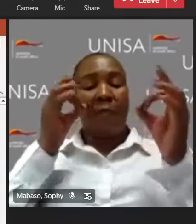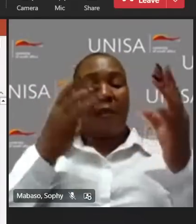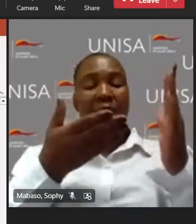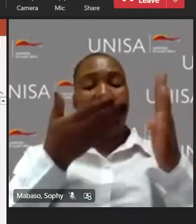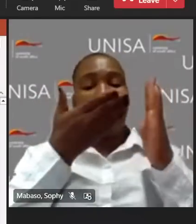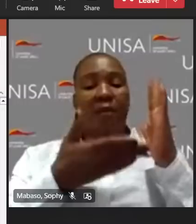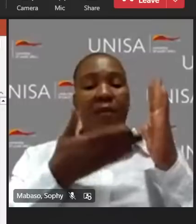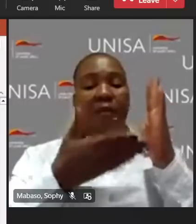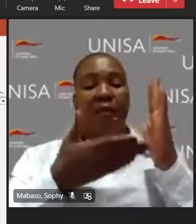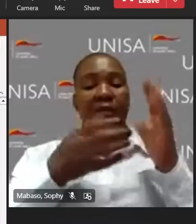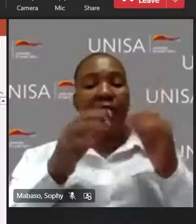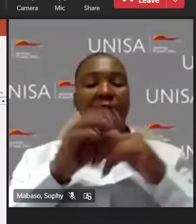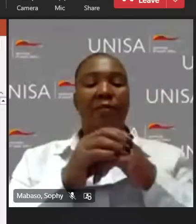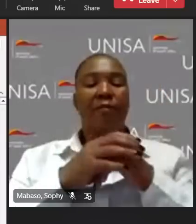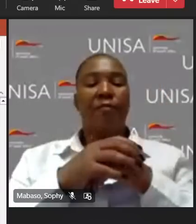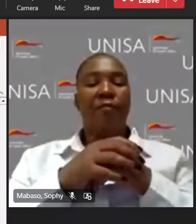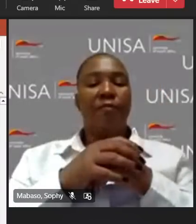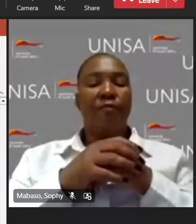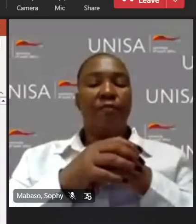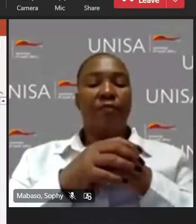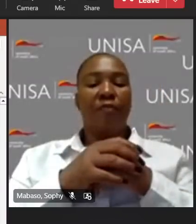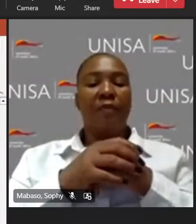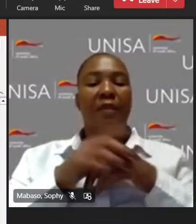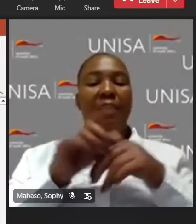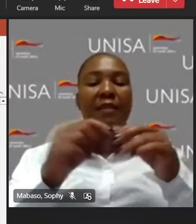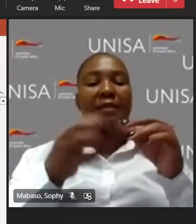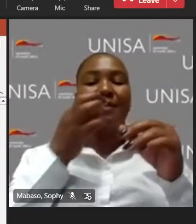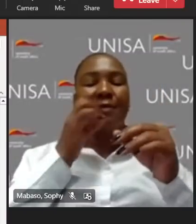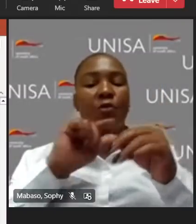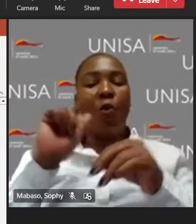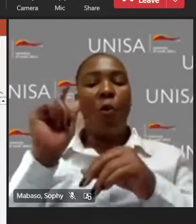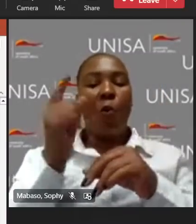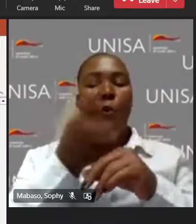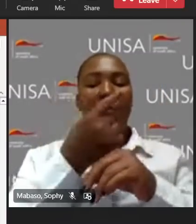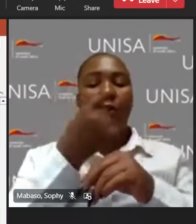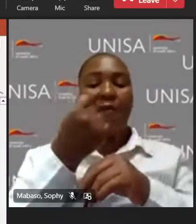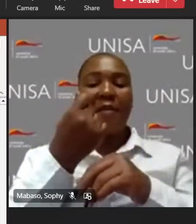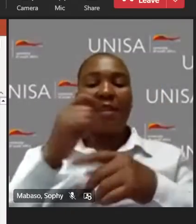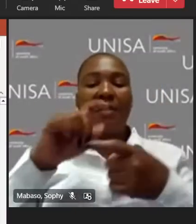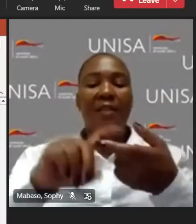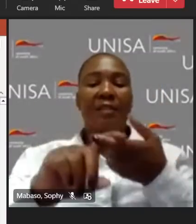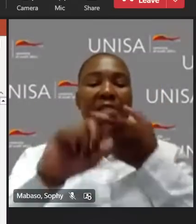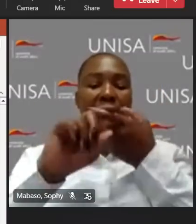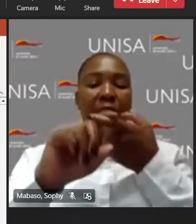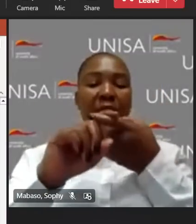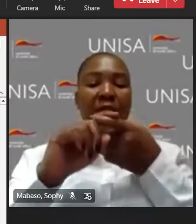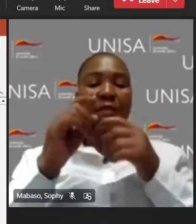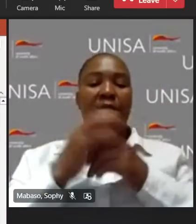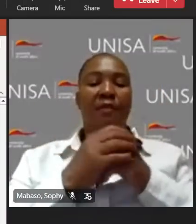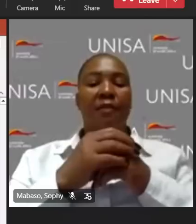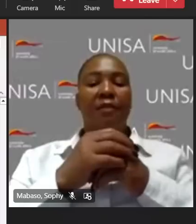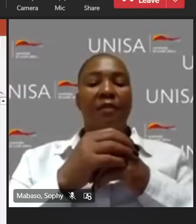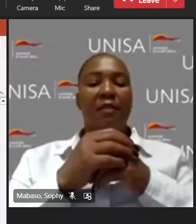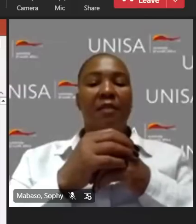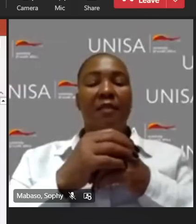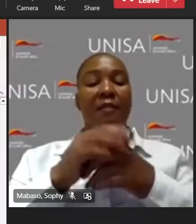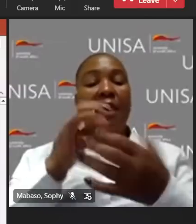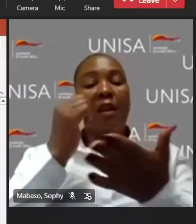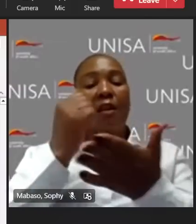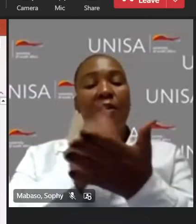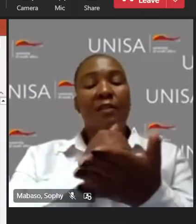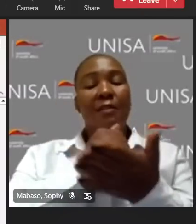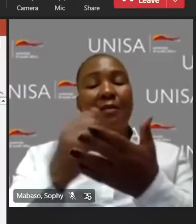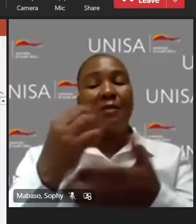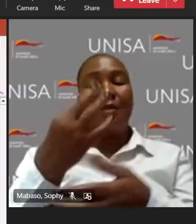just to indicate how the financial suspension is run. The student has registered 3